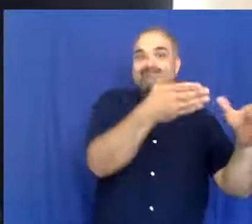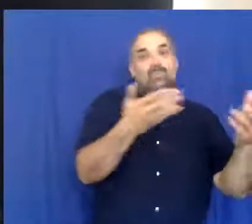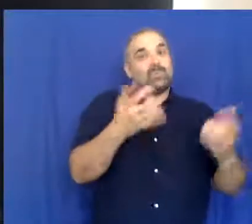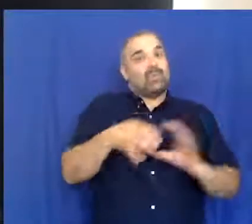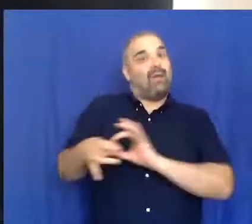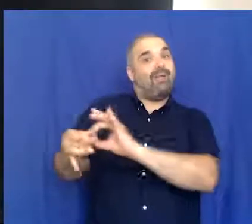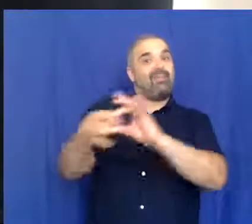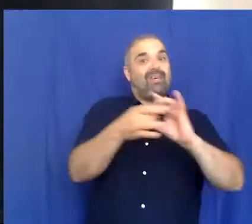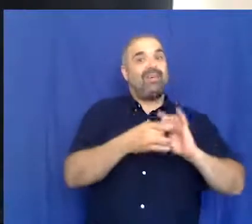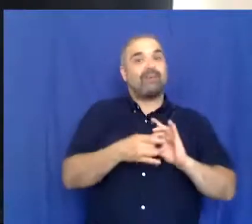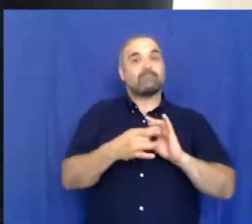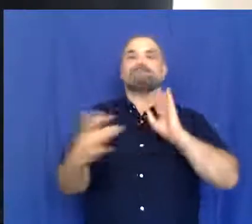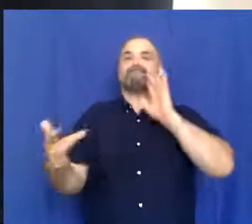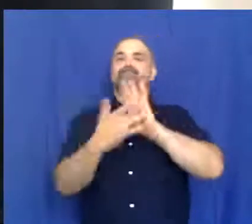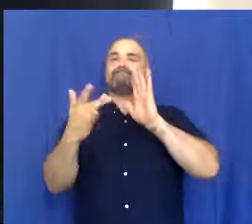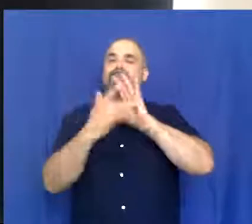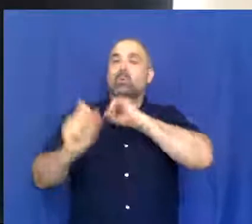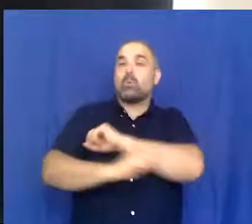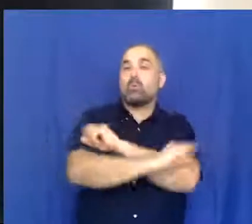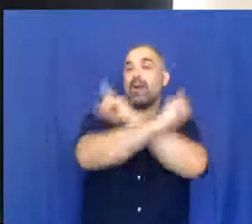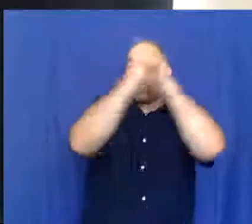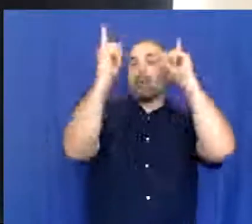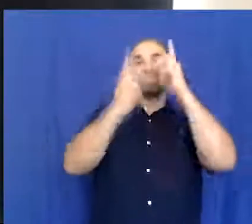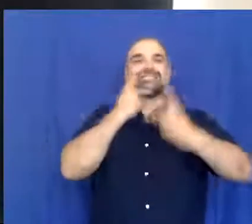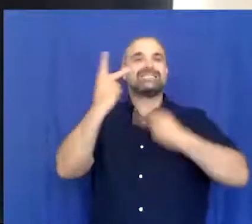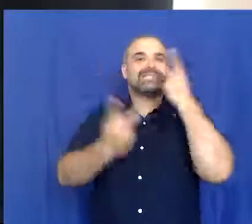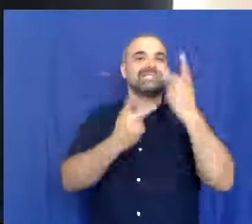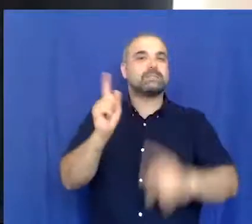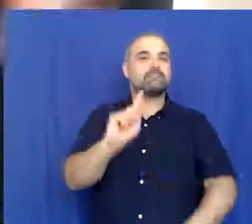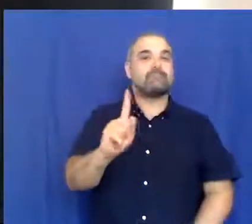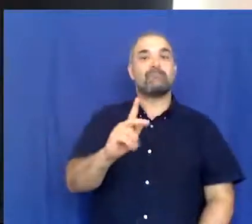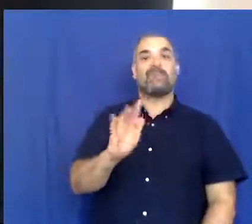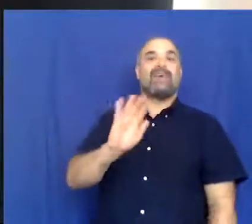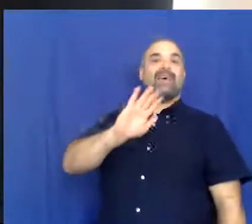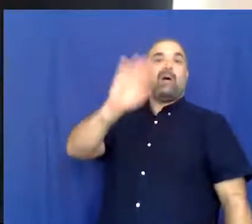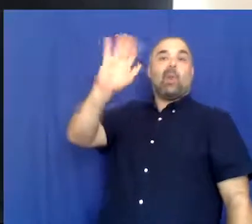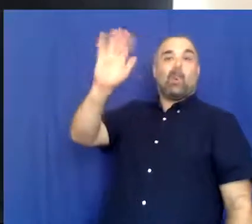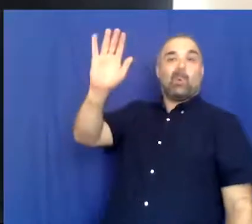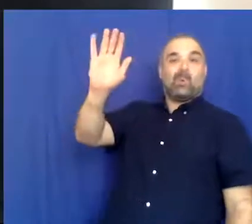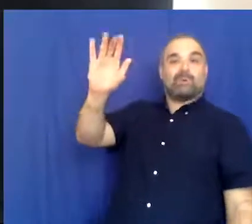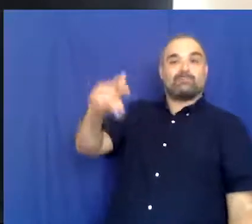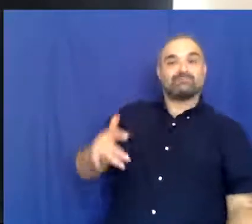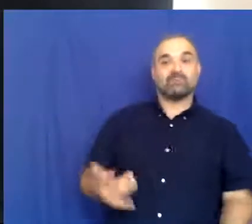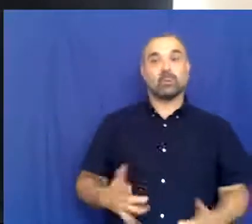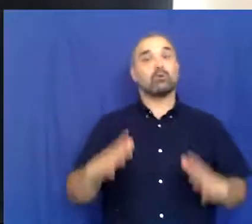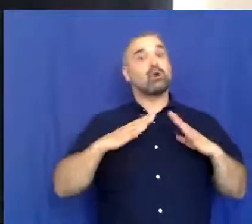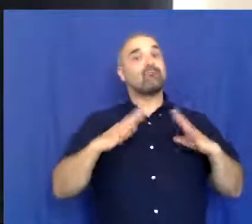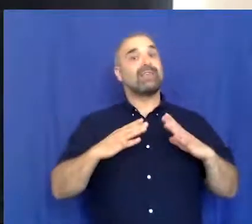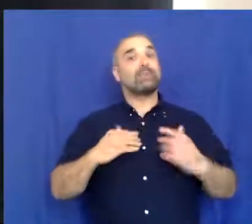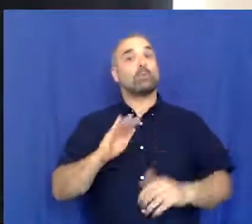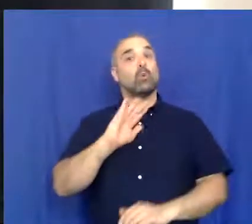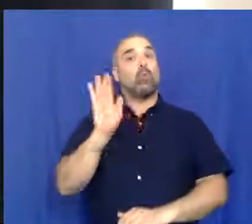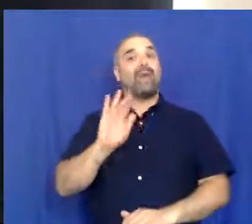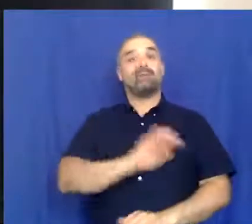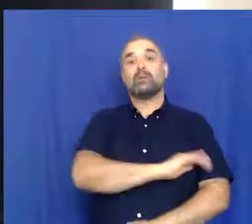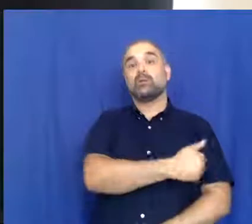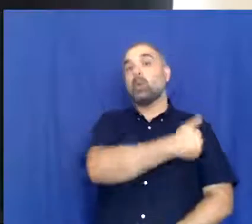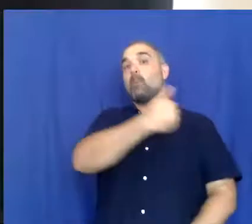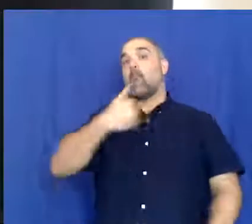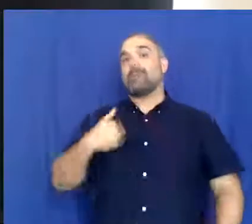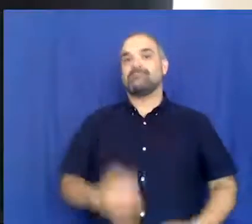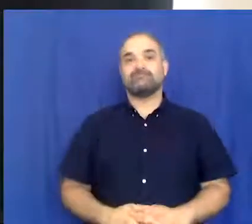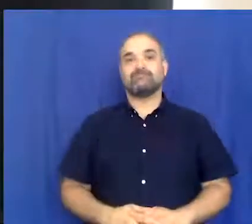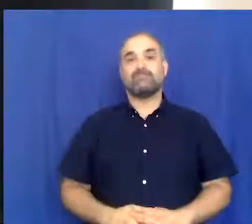we're going to start off by waking up and singing hello. So get ready to wave good morning and hello.